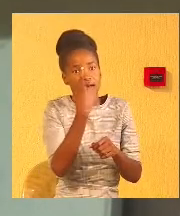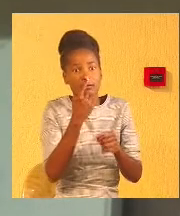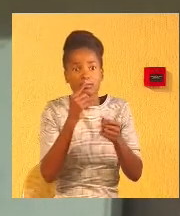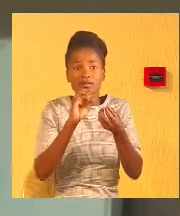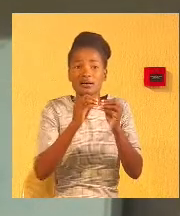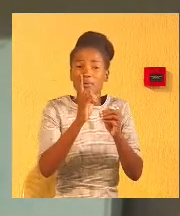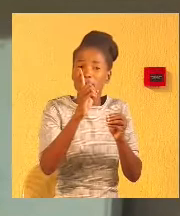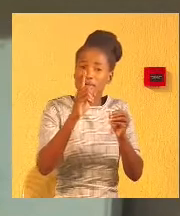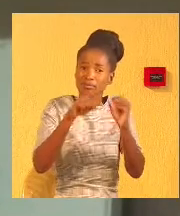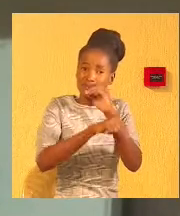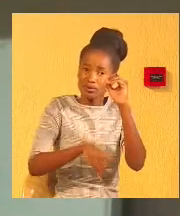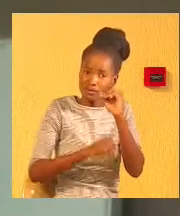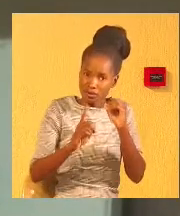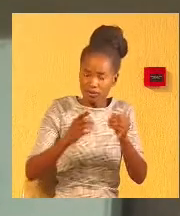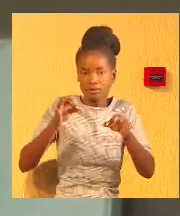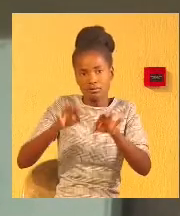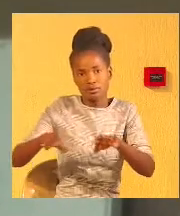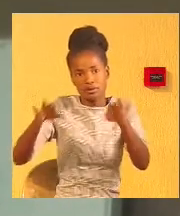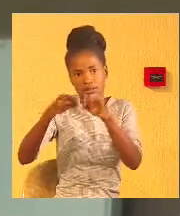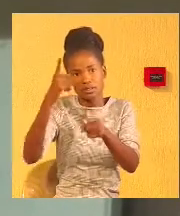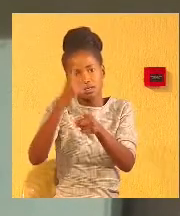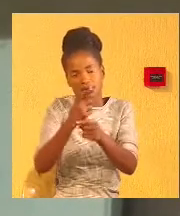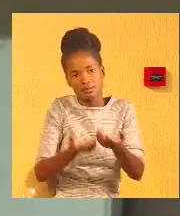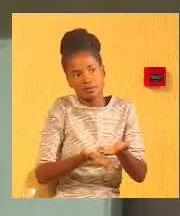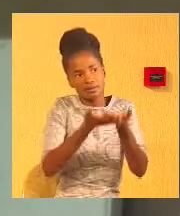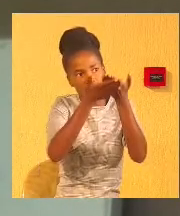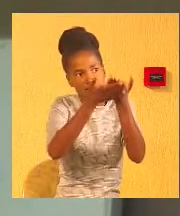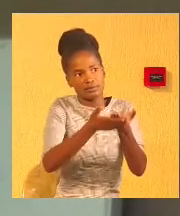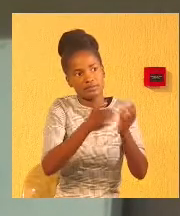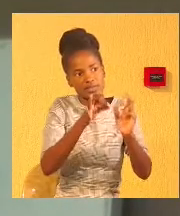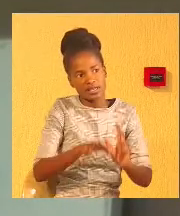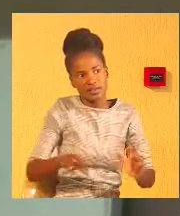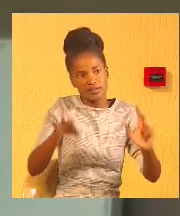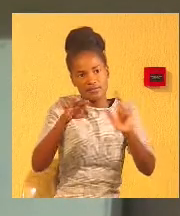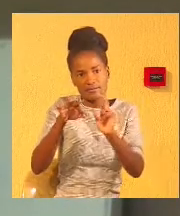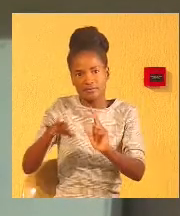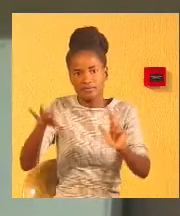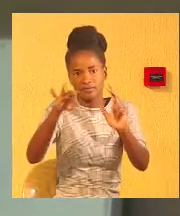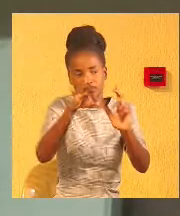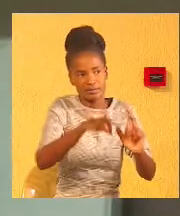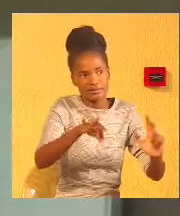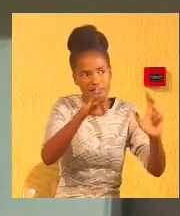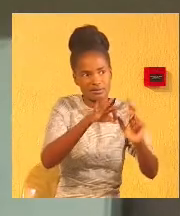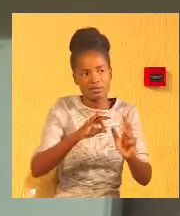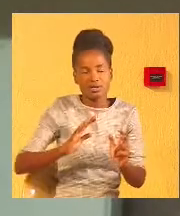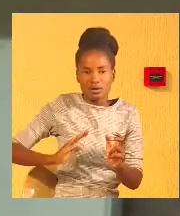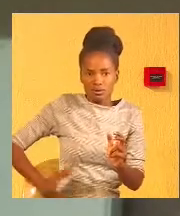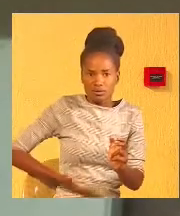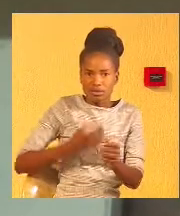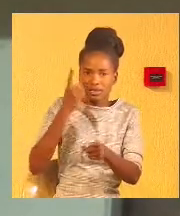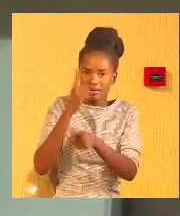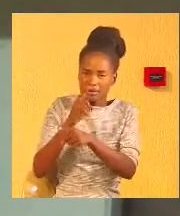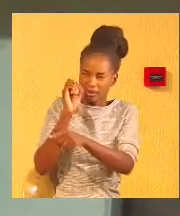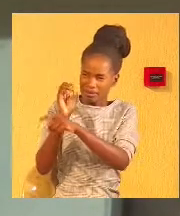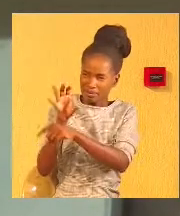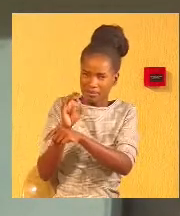Let government come up with programs to assist the primary agricultural sector. We would want to see